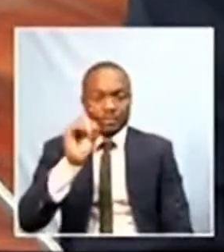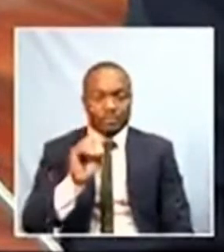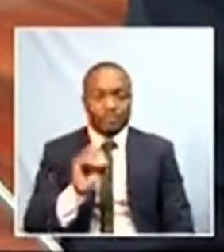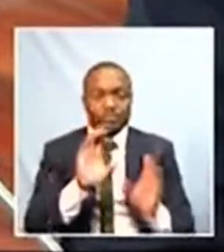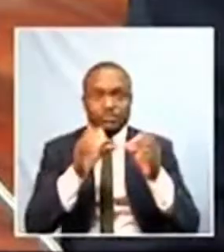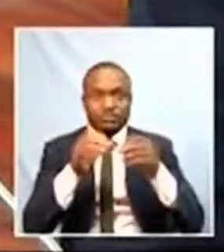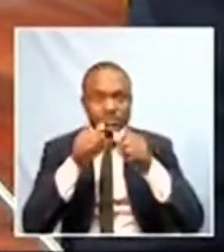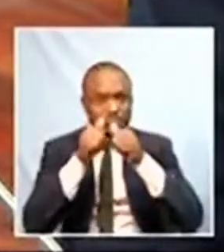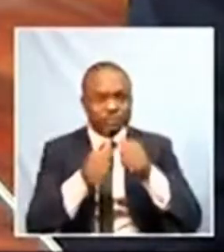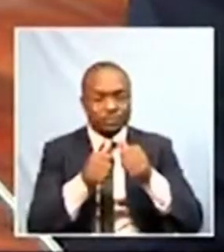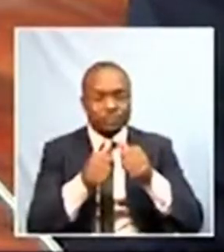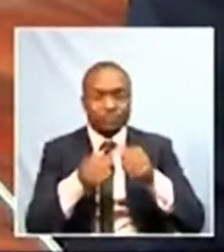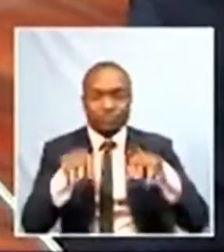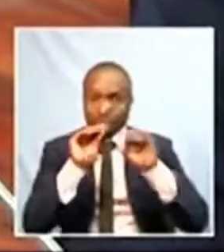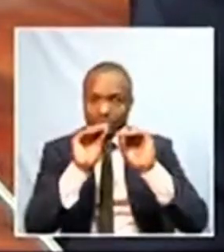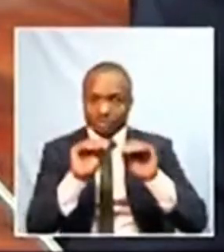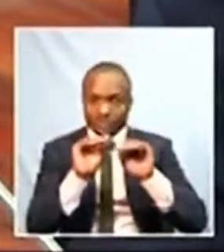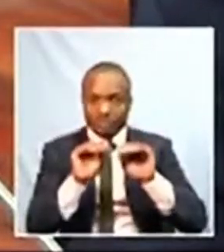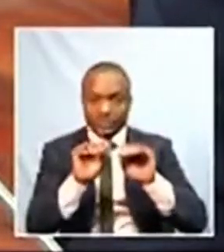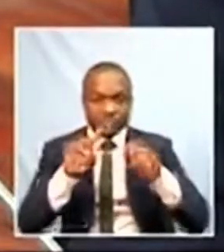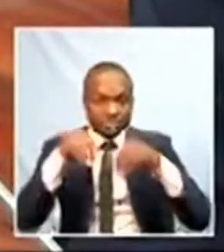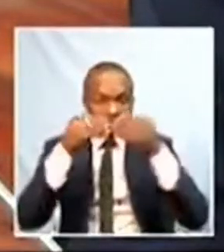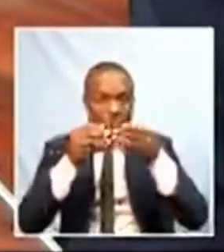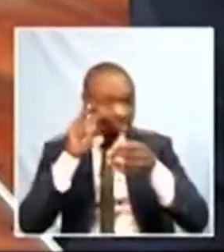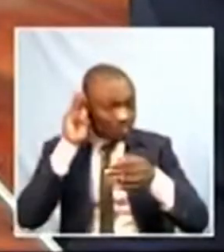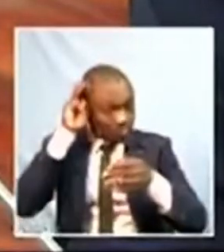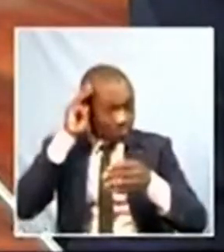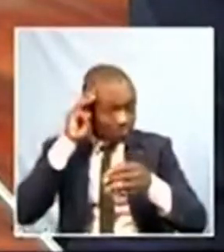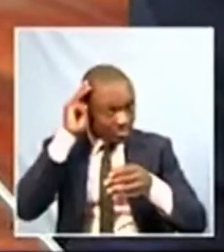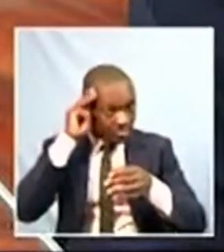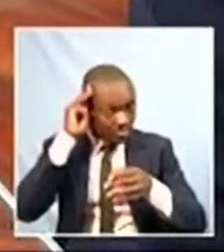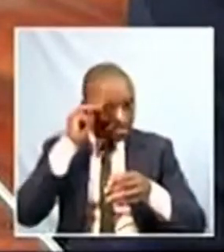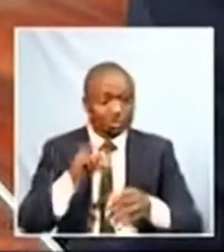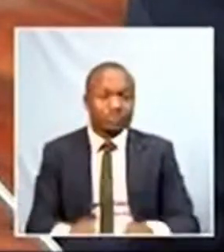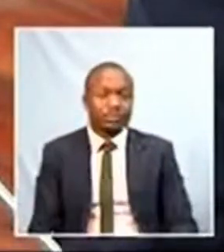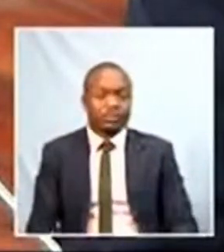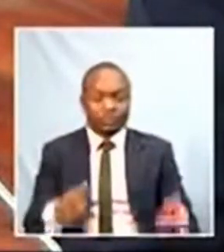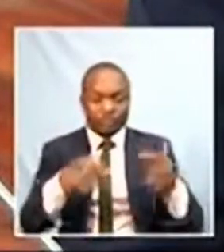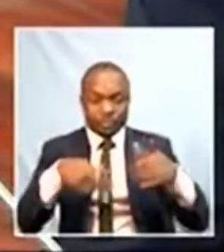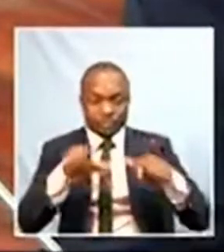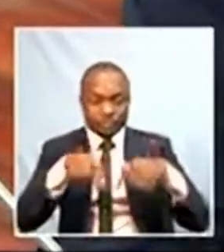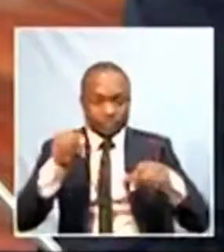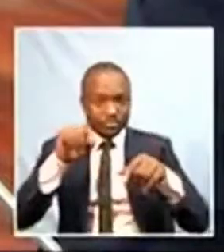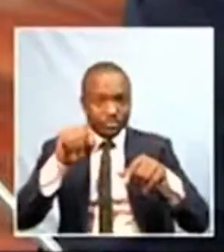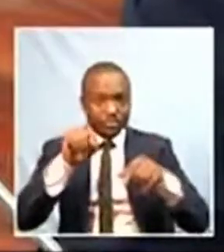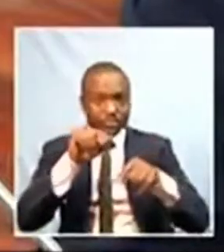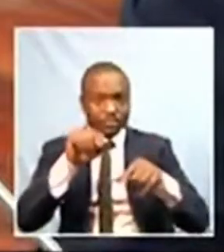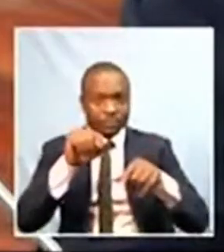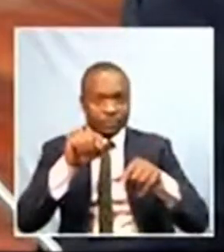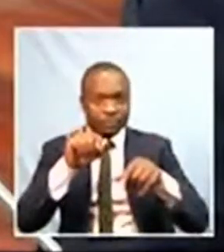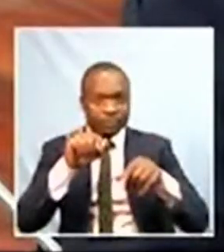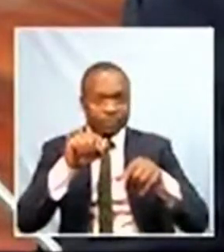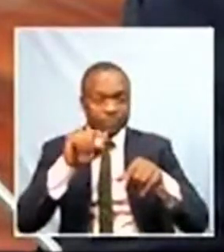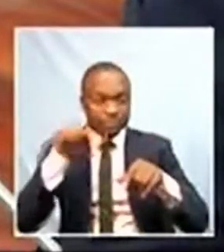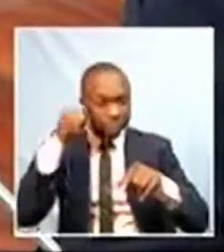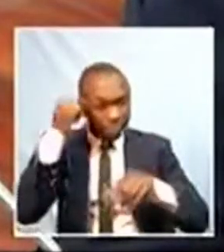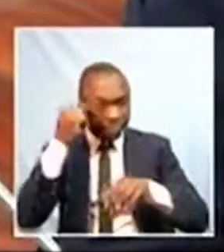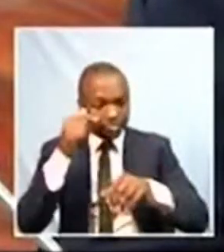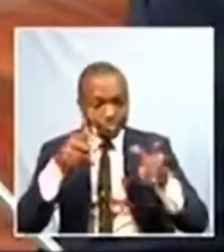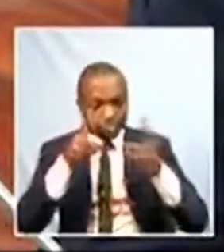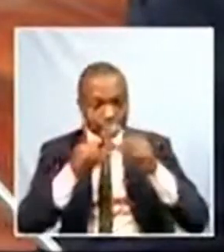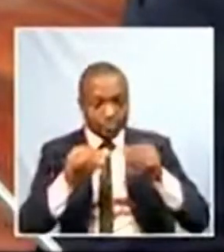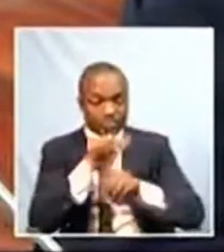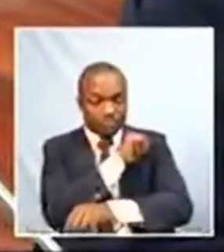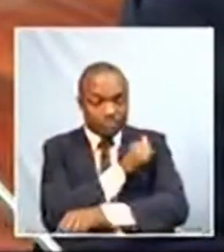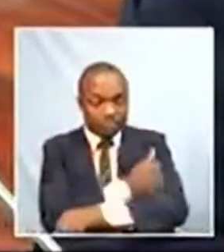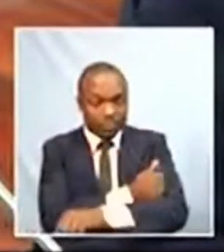to adhere to instructions given by the Ministry of Local Government and Rural Development. Chair, we move to